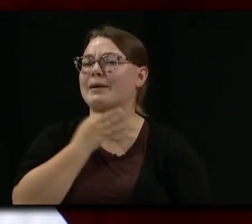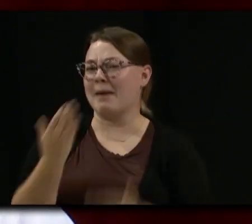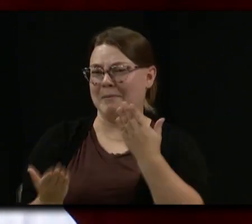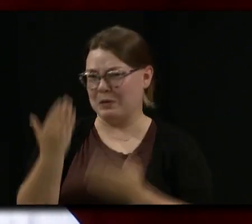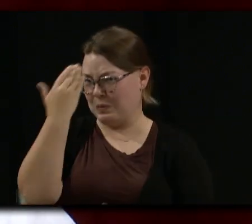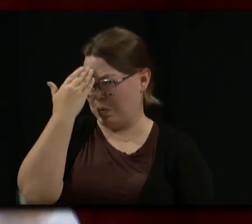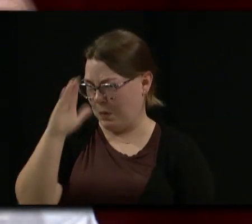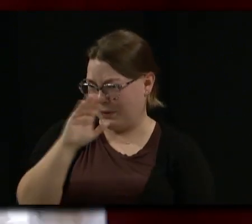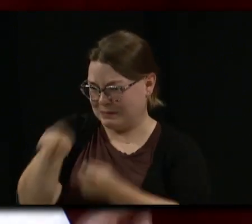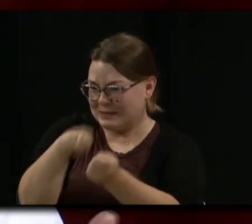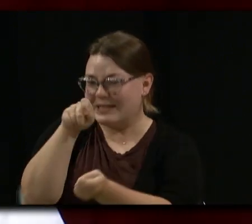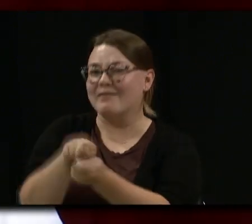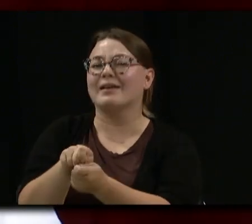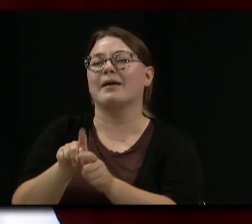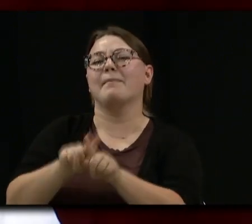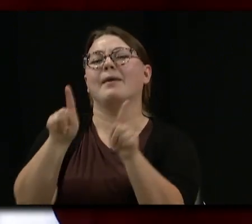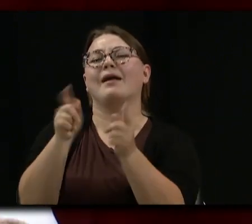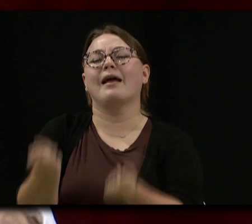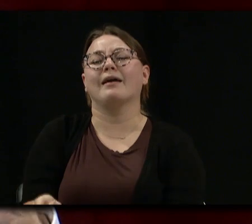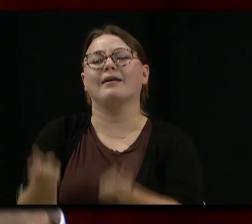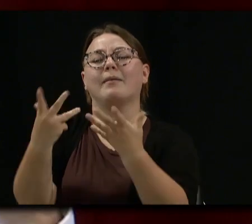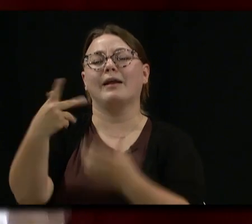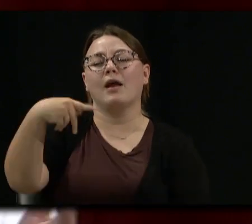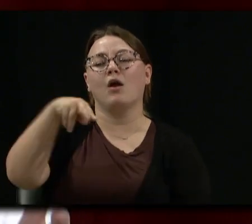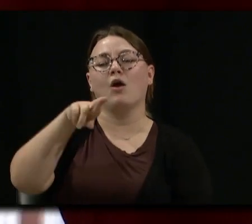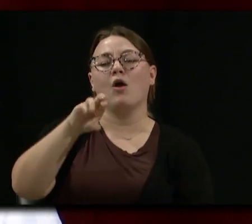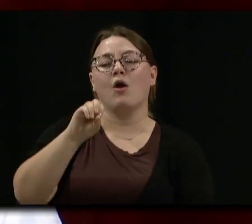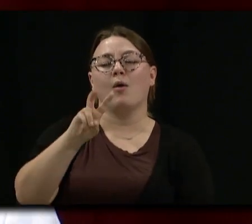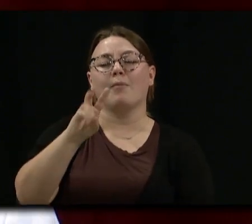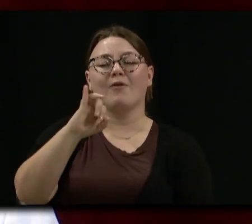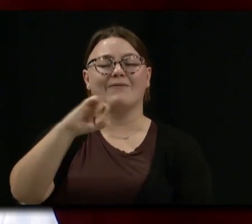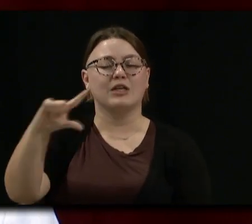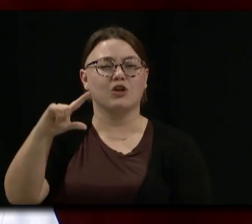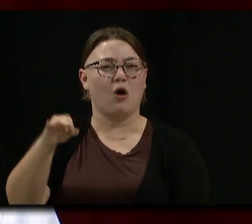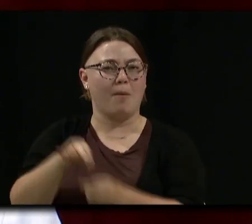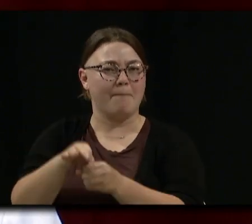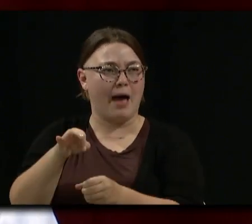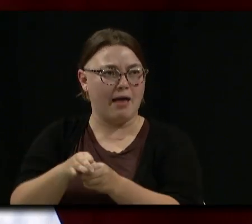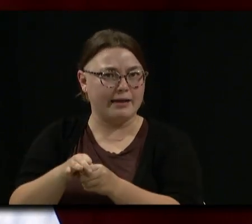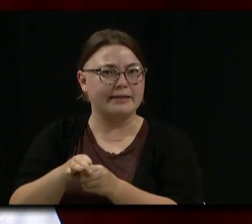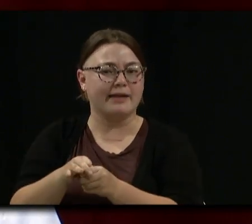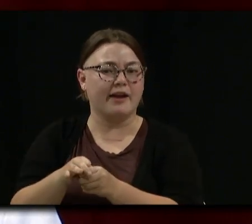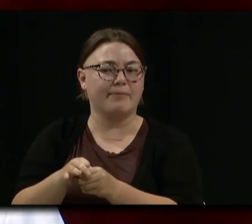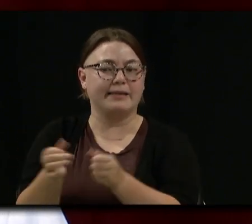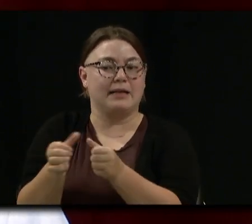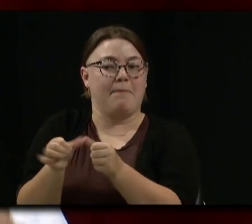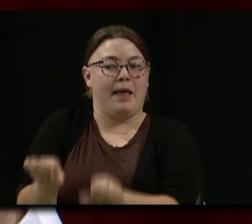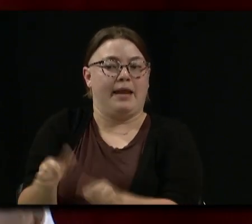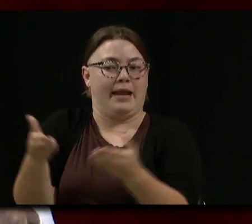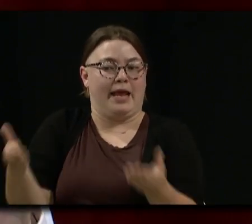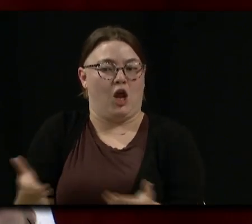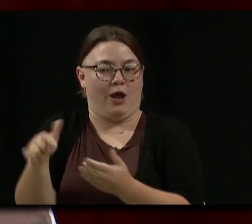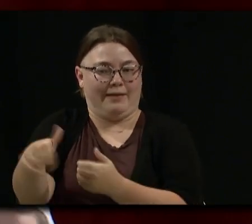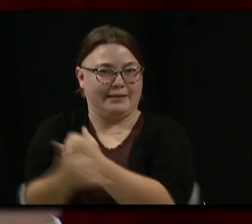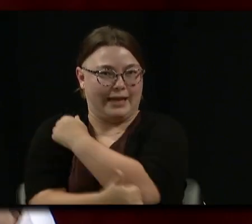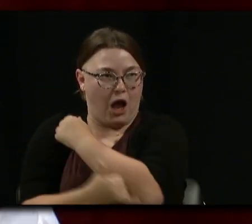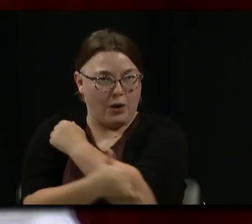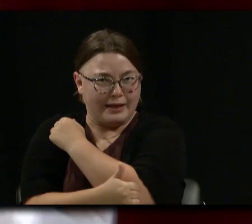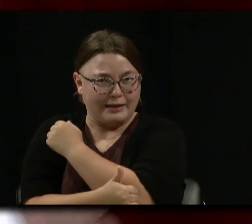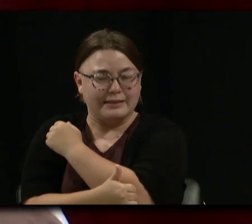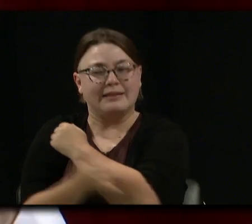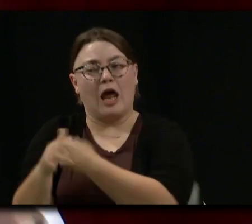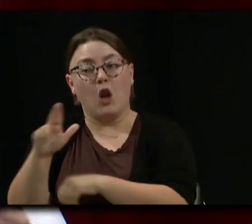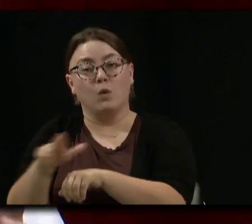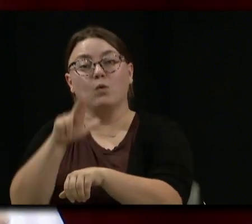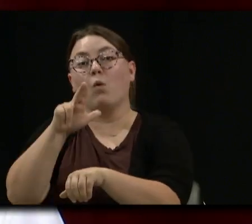the numbers of provisional ballots that might have been cast in our county, or whether that was normal or within